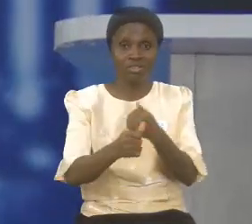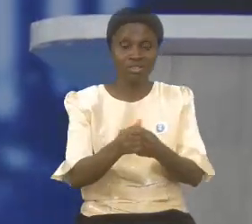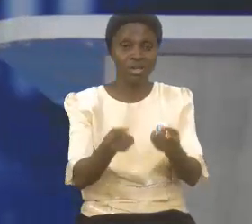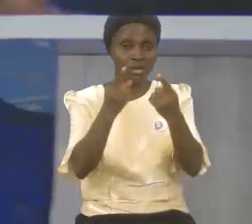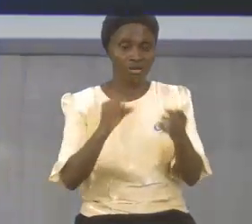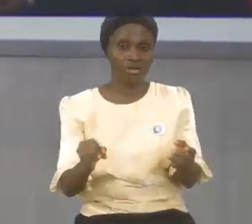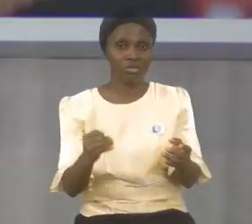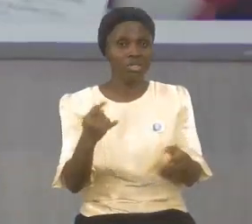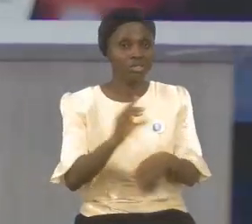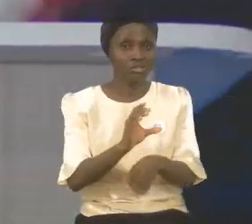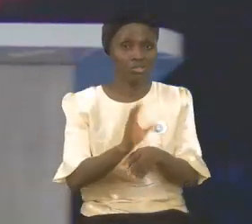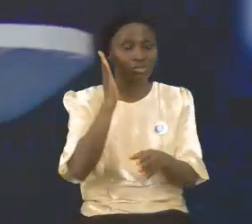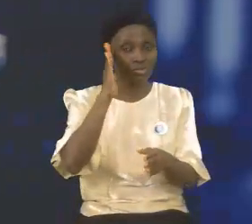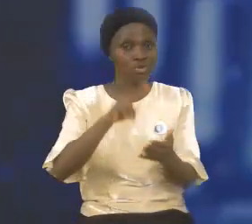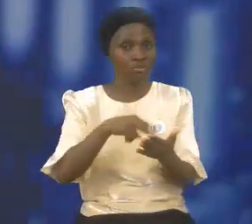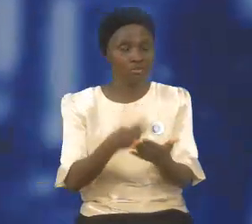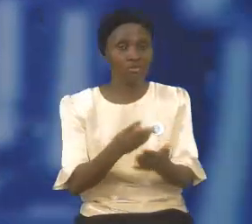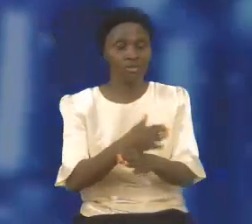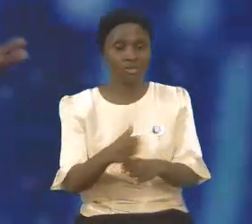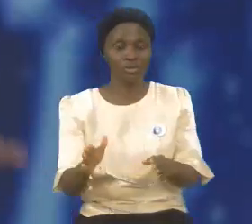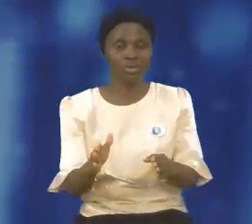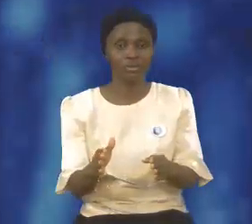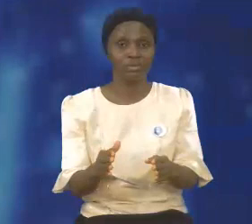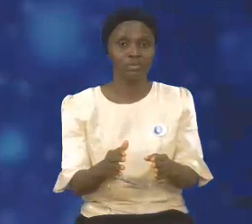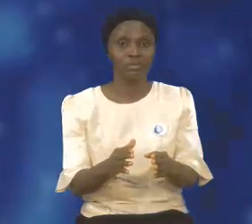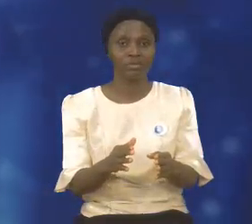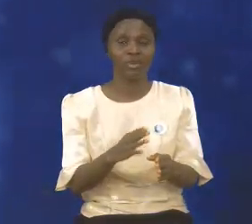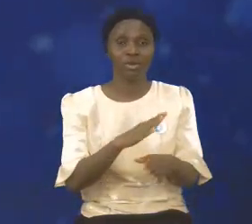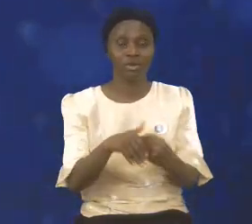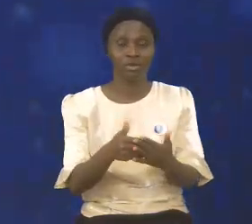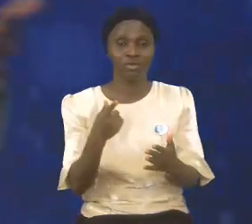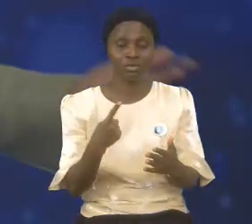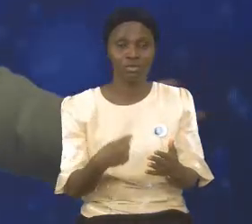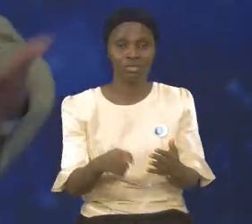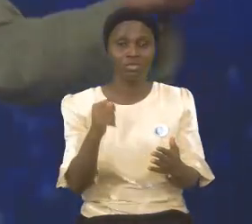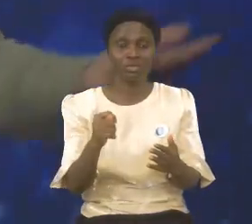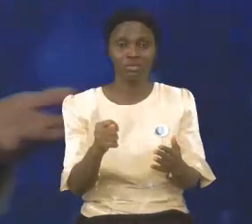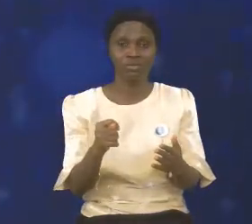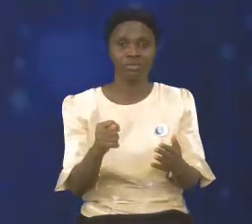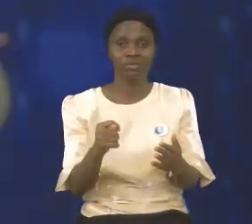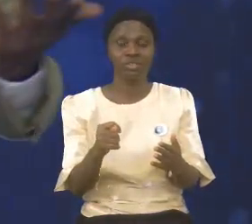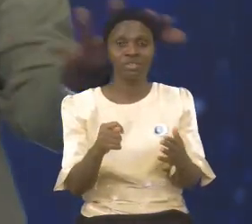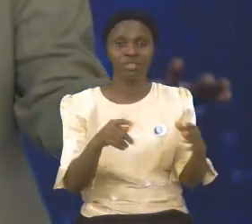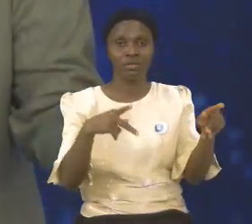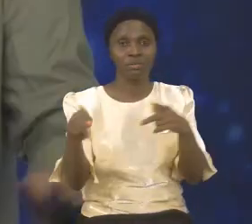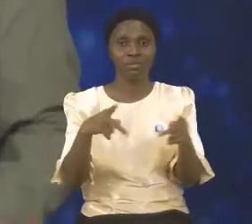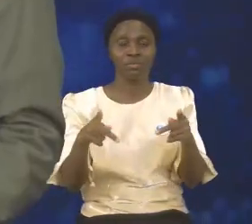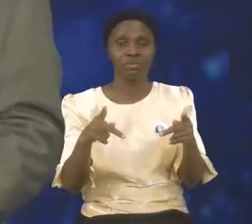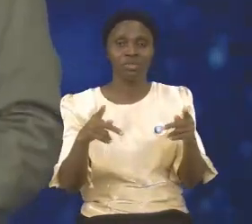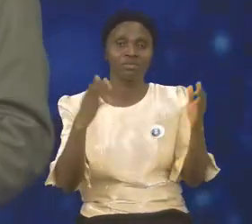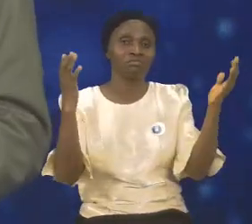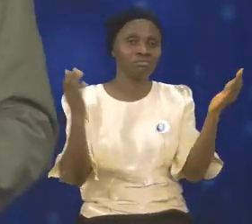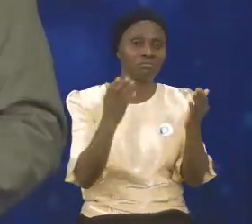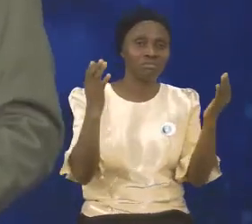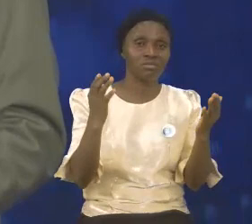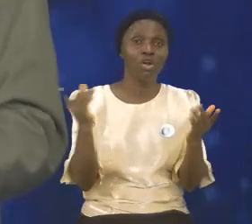away. They'll just be doing ceremonies and entertainment and harvest and, you know, festivities and all that until that